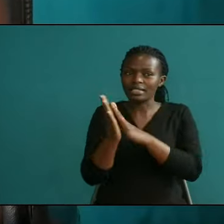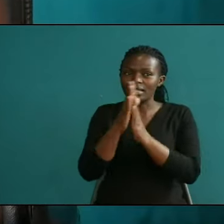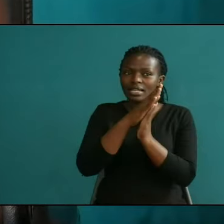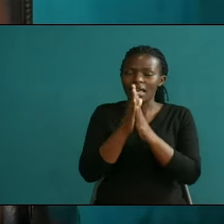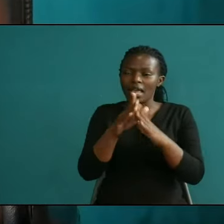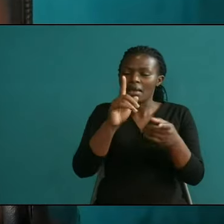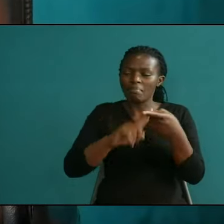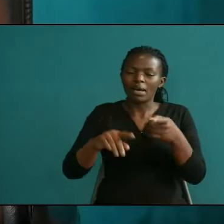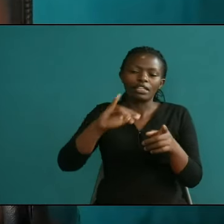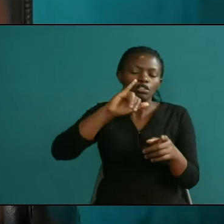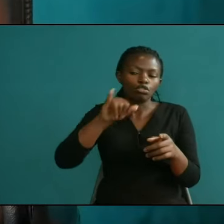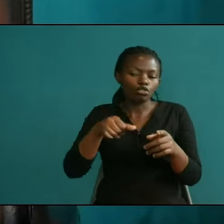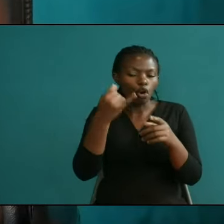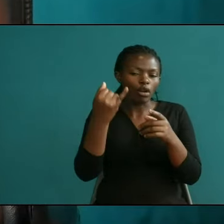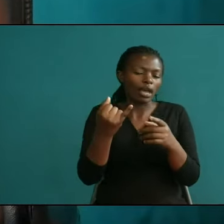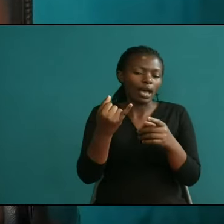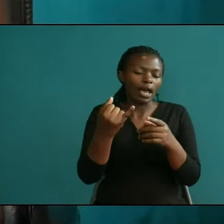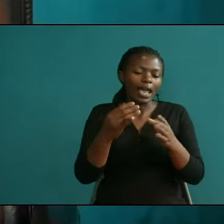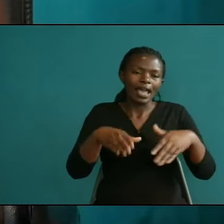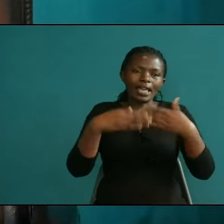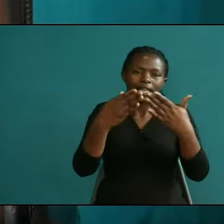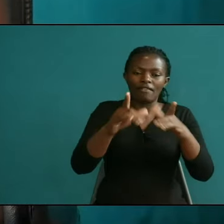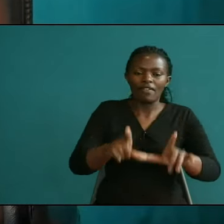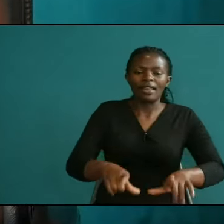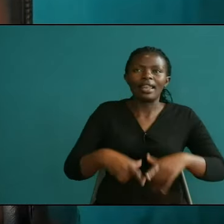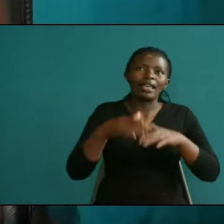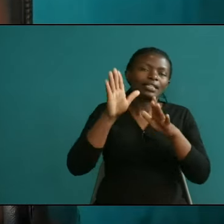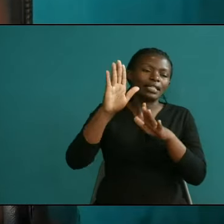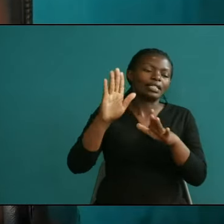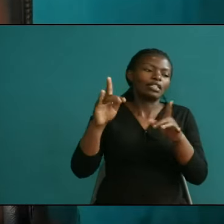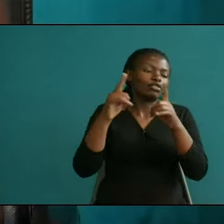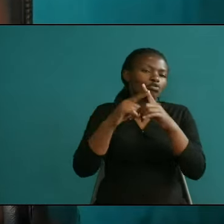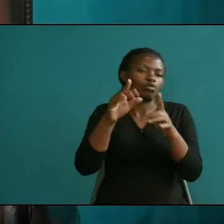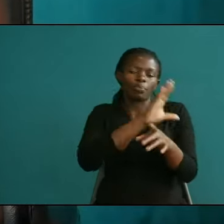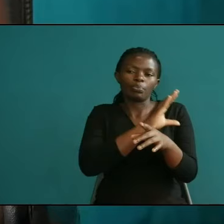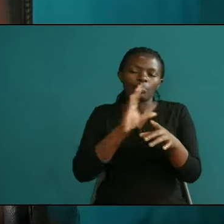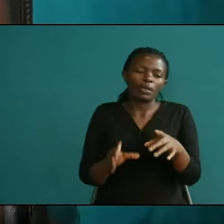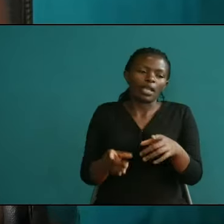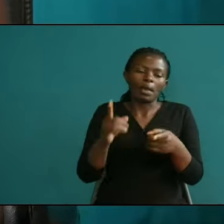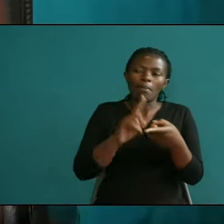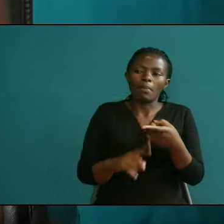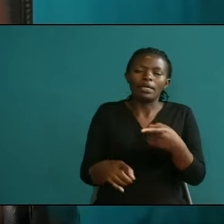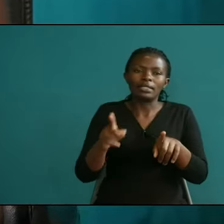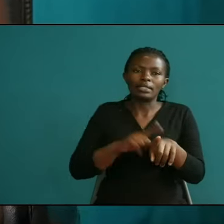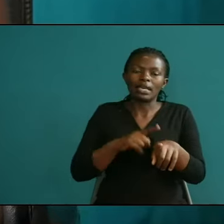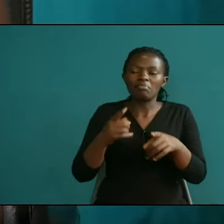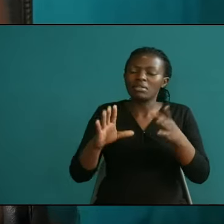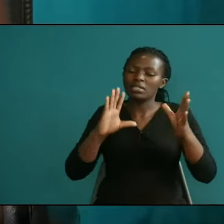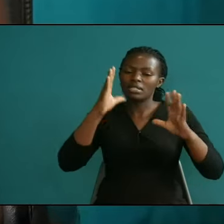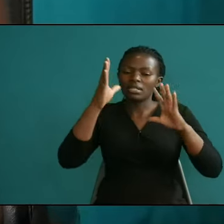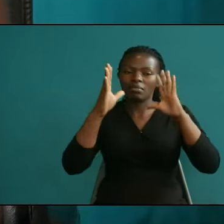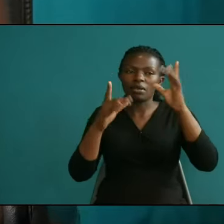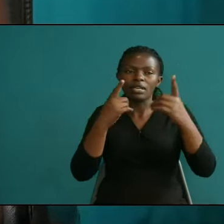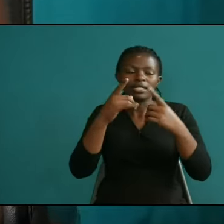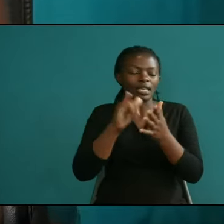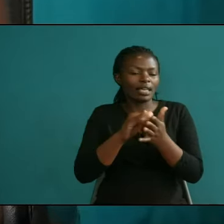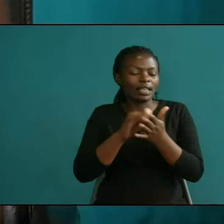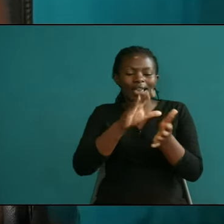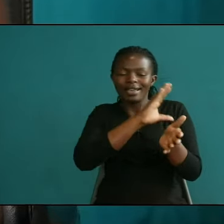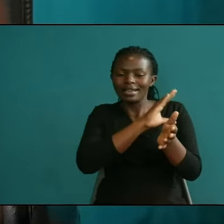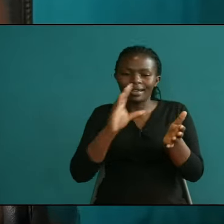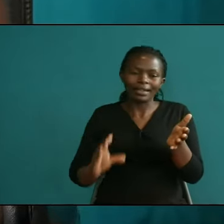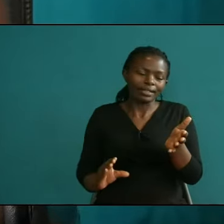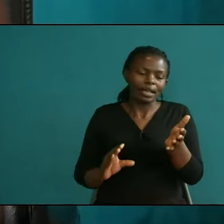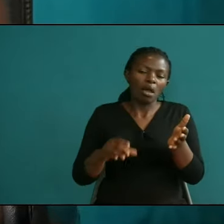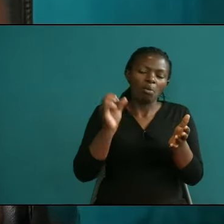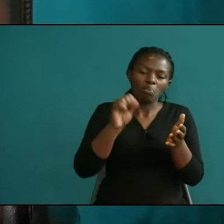to Christ, but at the banquet last fall, his voice cracked as he said, "Christians are the only people I know that you can kill